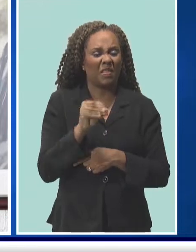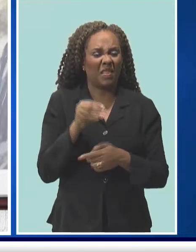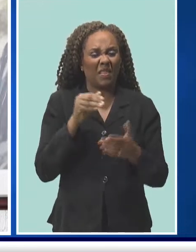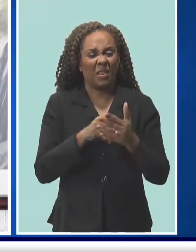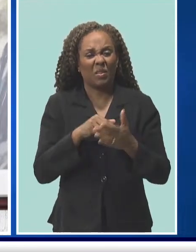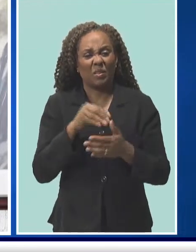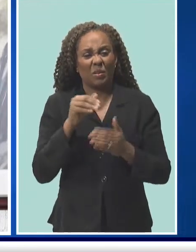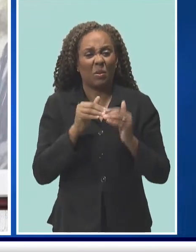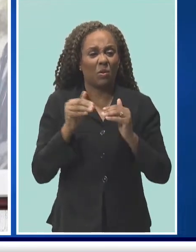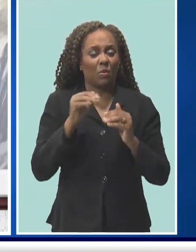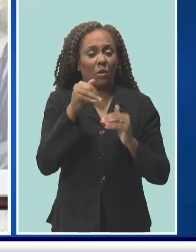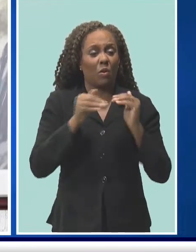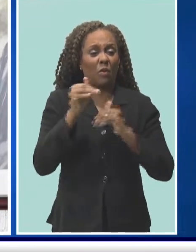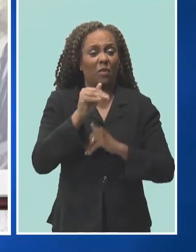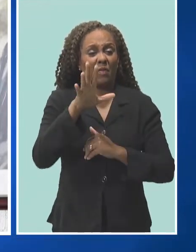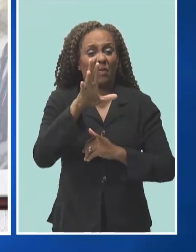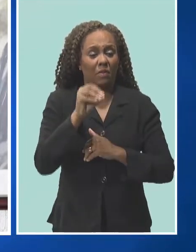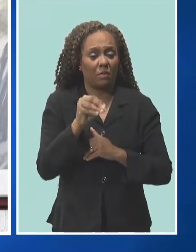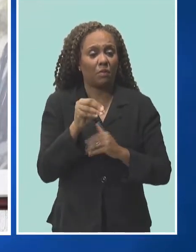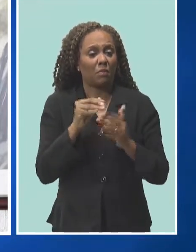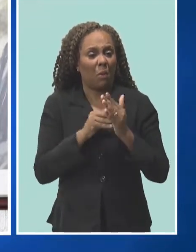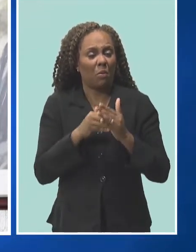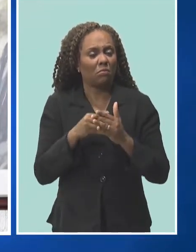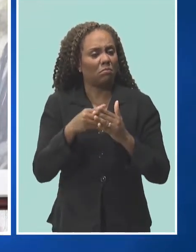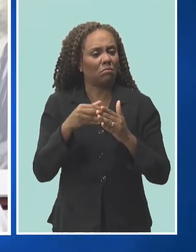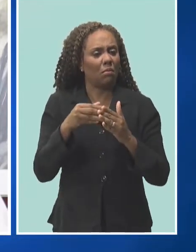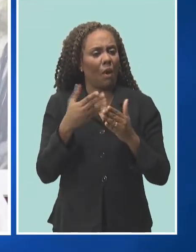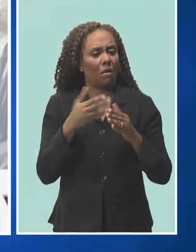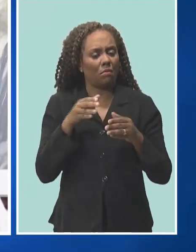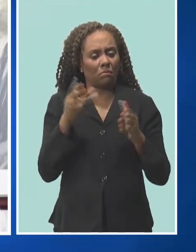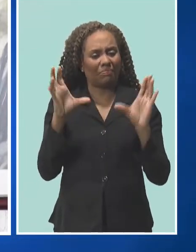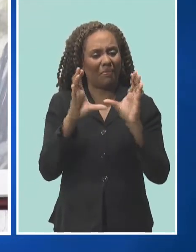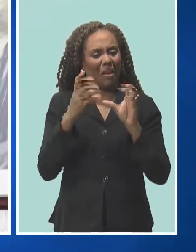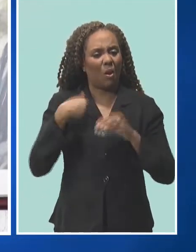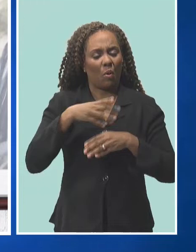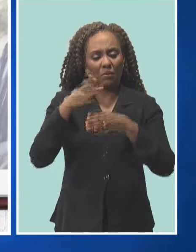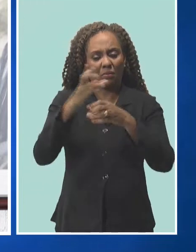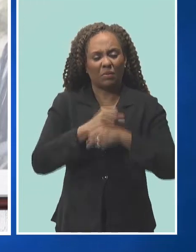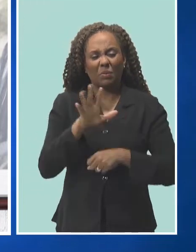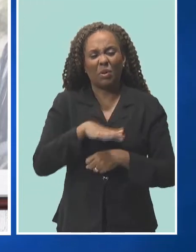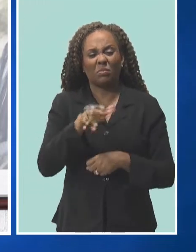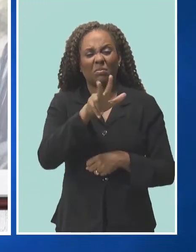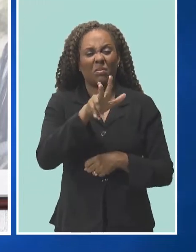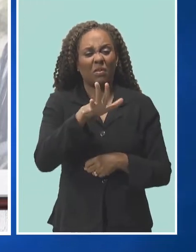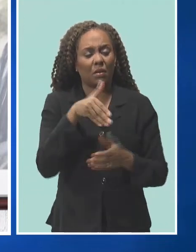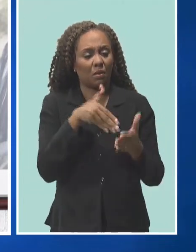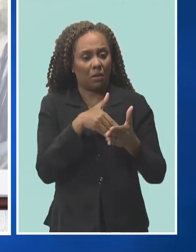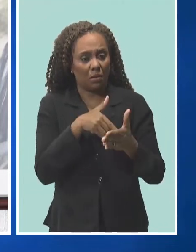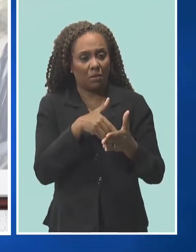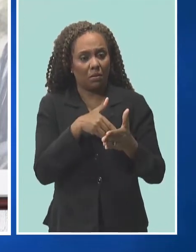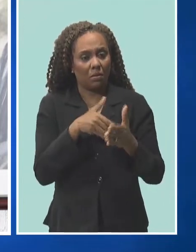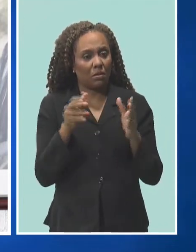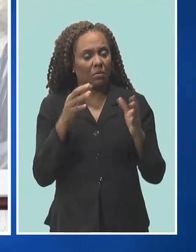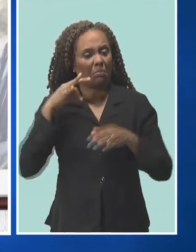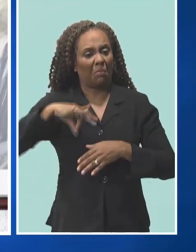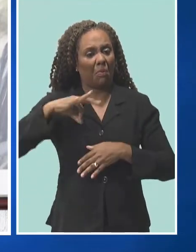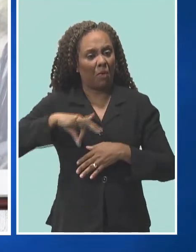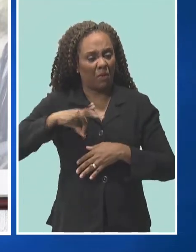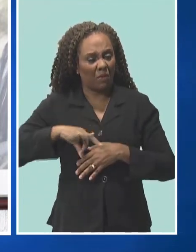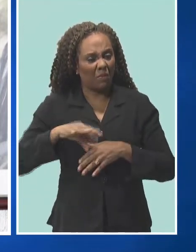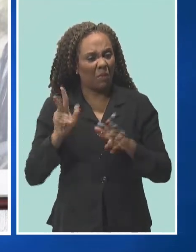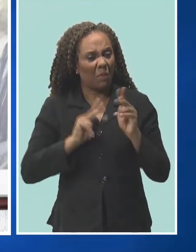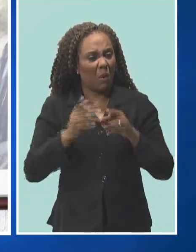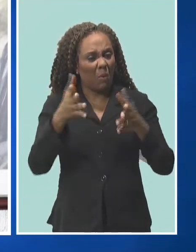50,196 termination certificates were received, which converted to approximately 35,000 unemployment benefit